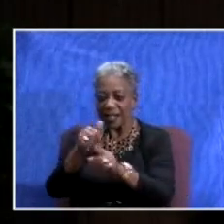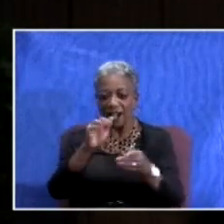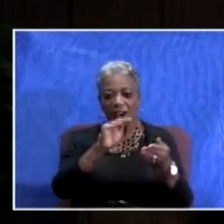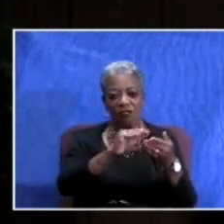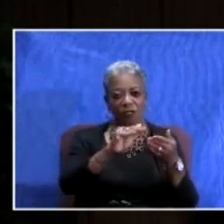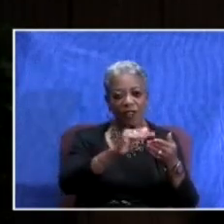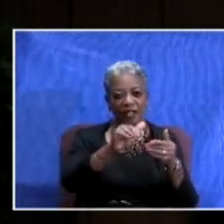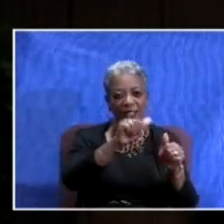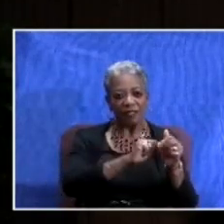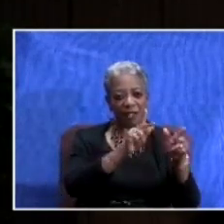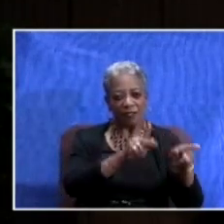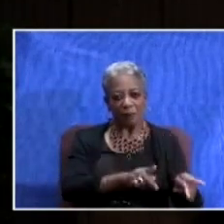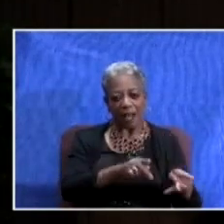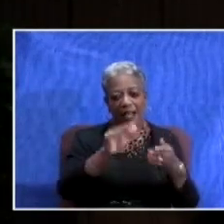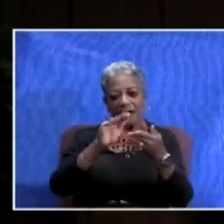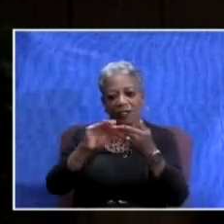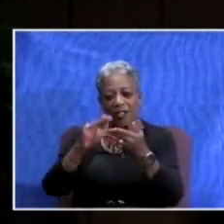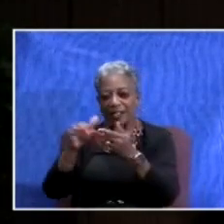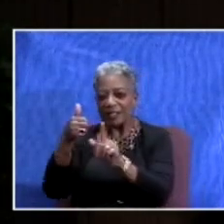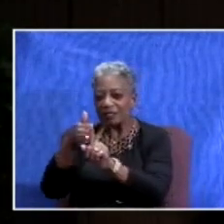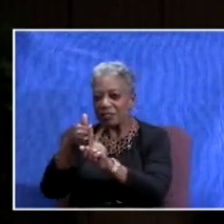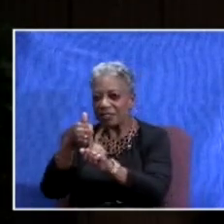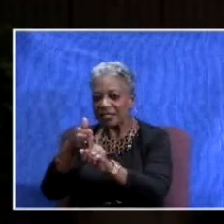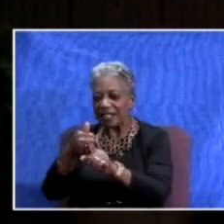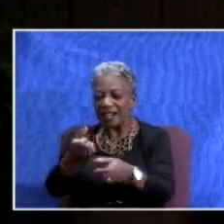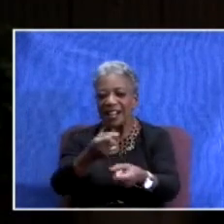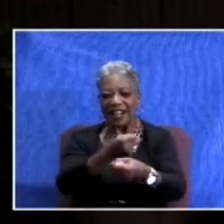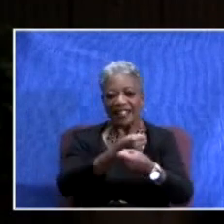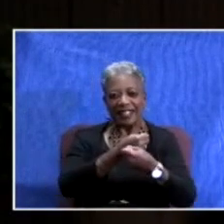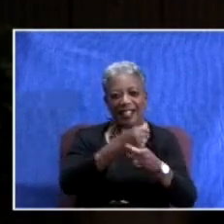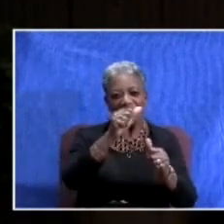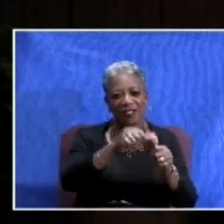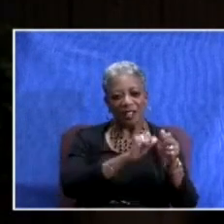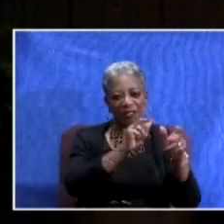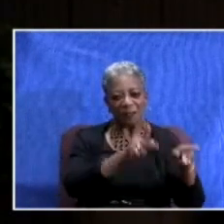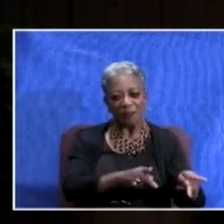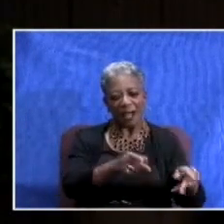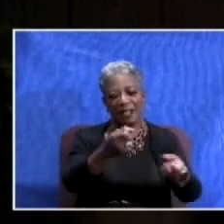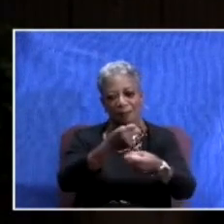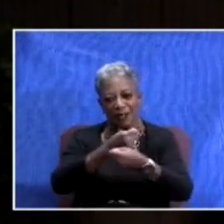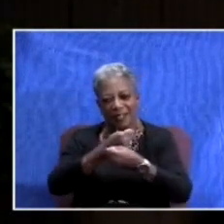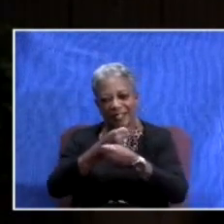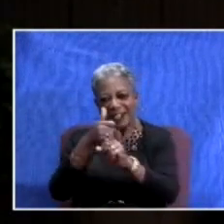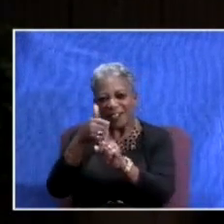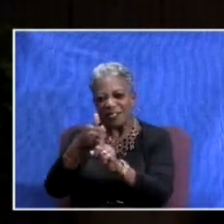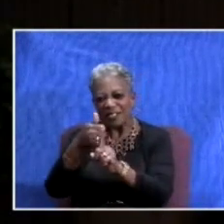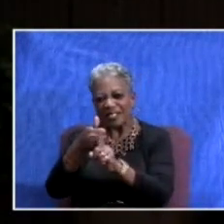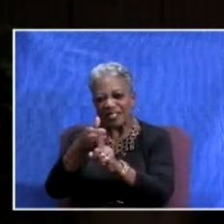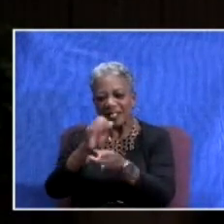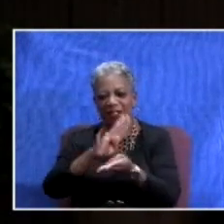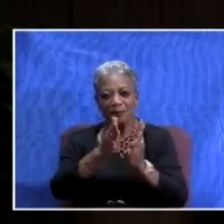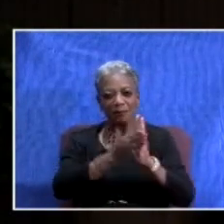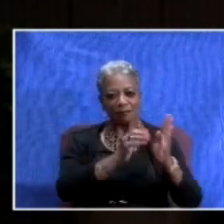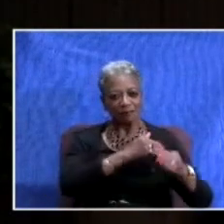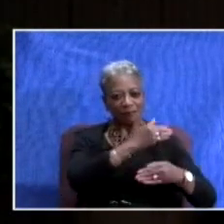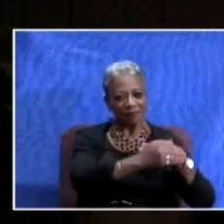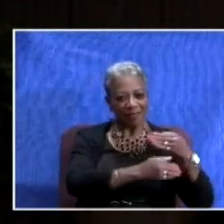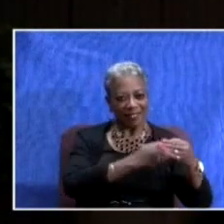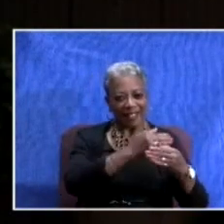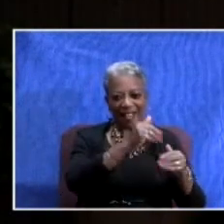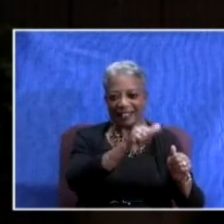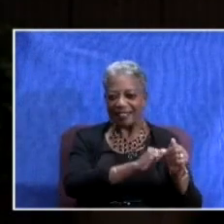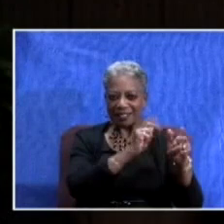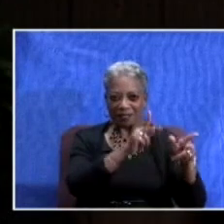everybody, forgive yourself. Love everybody, love yourself. Be kind to everybody, but by all